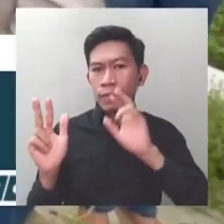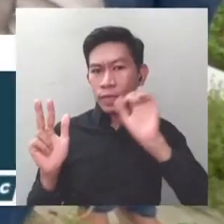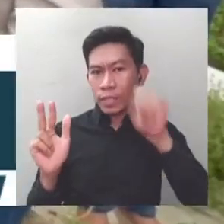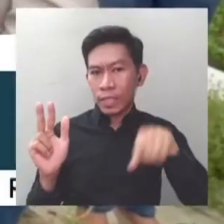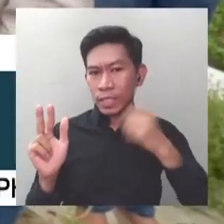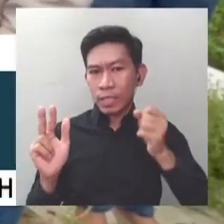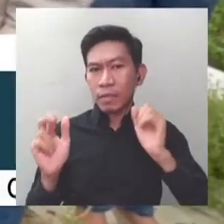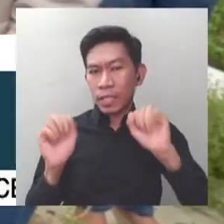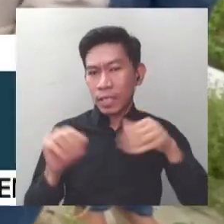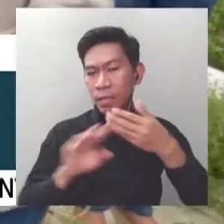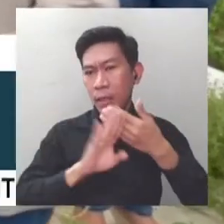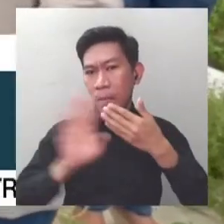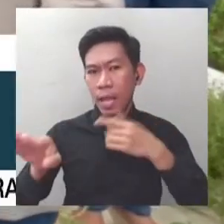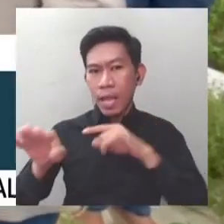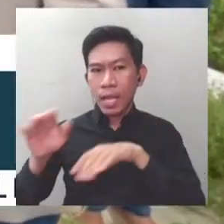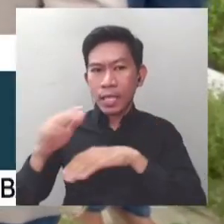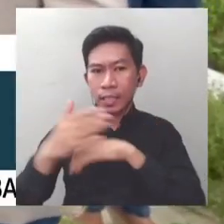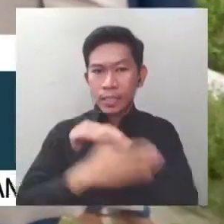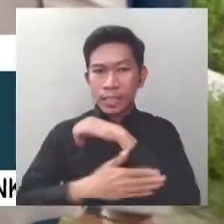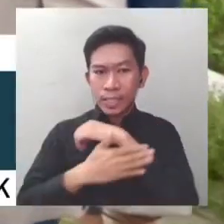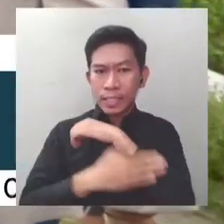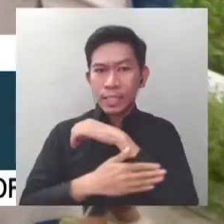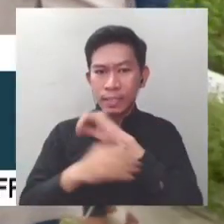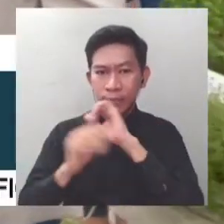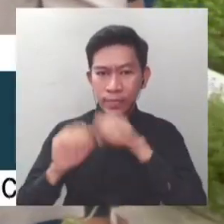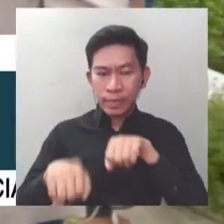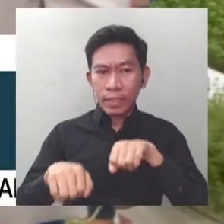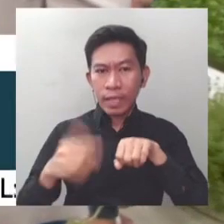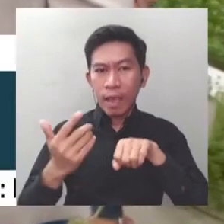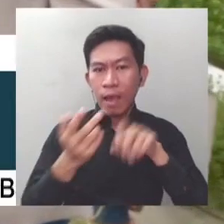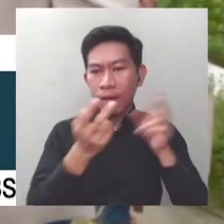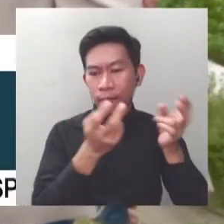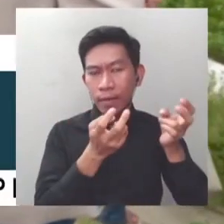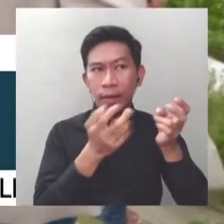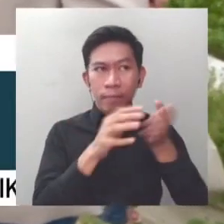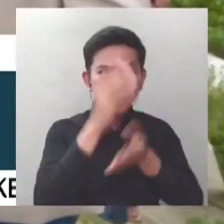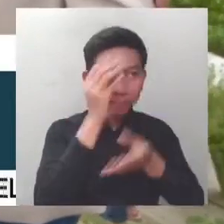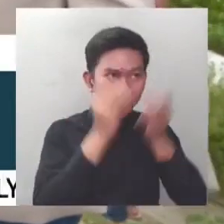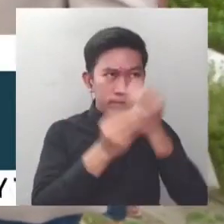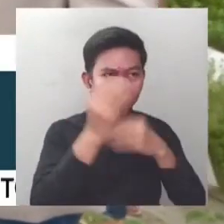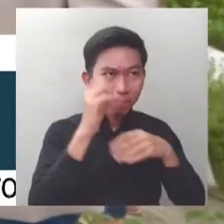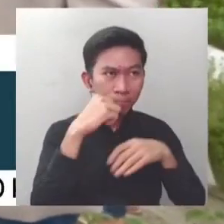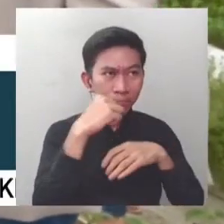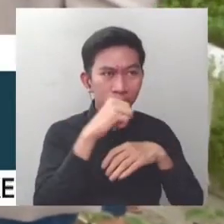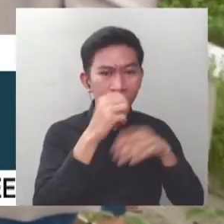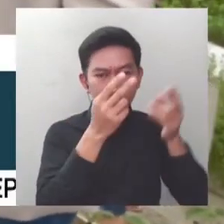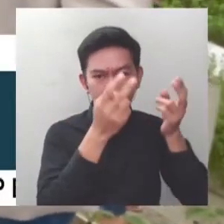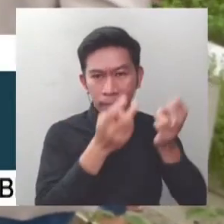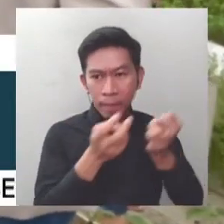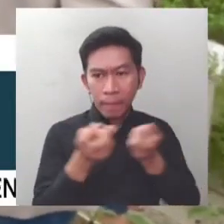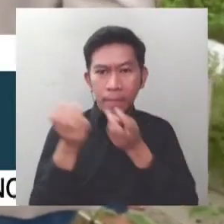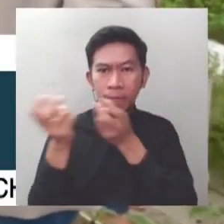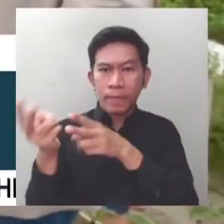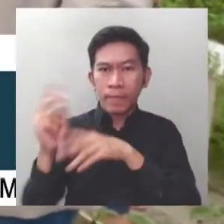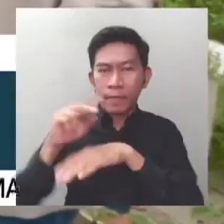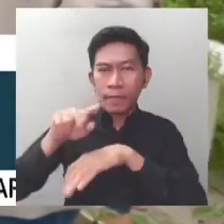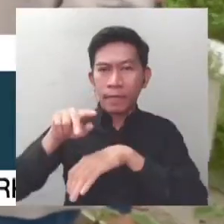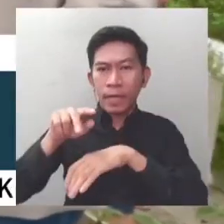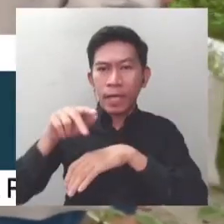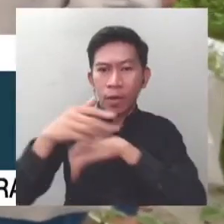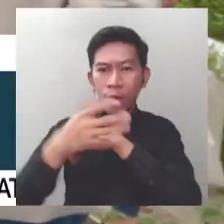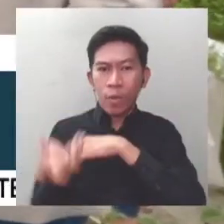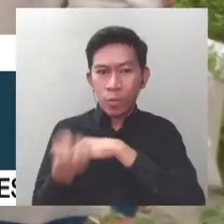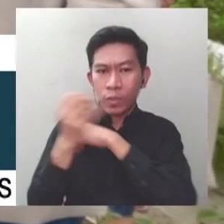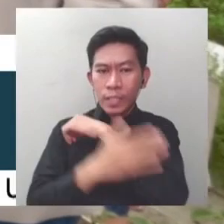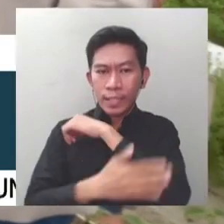to our country. And with this new technology that they have learned and have been trained, they can now apply it and transfer